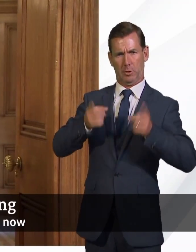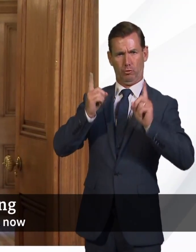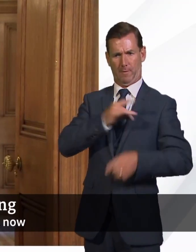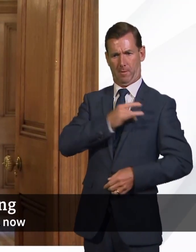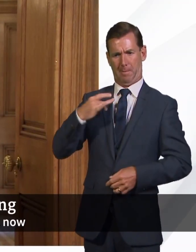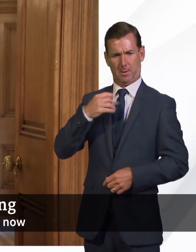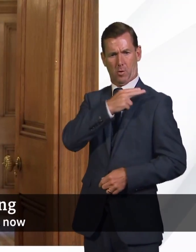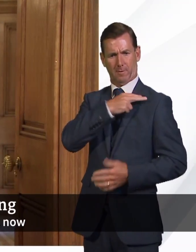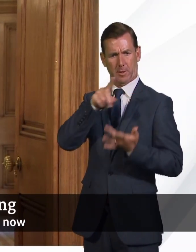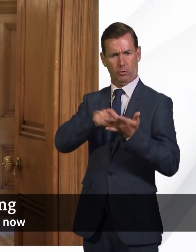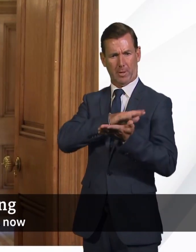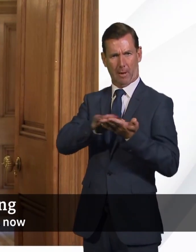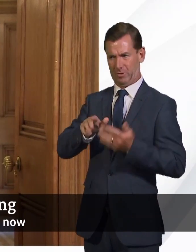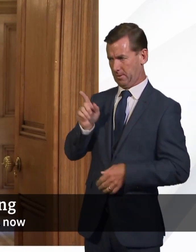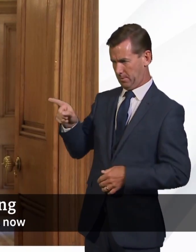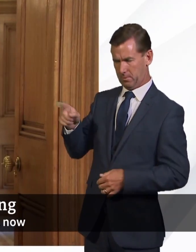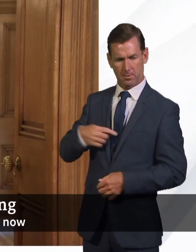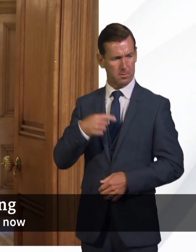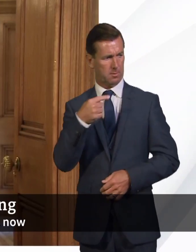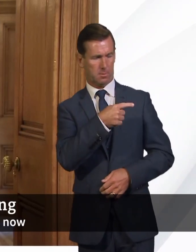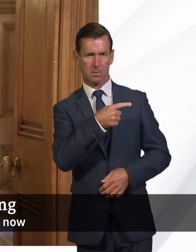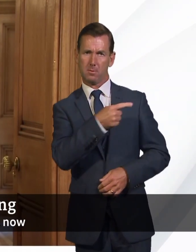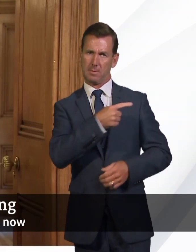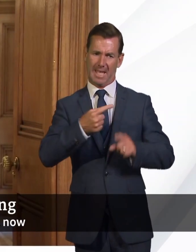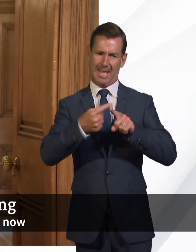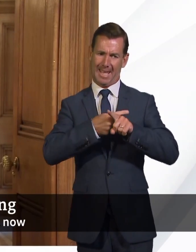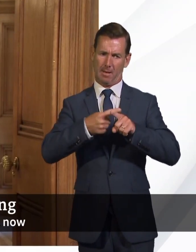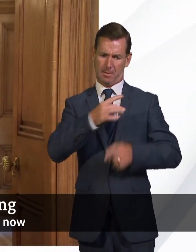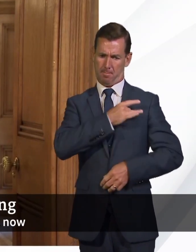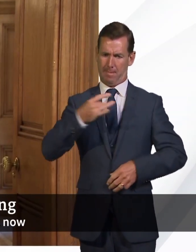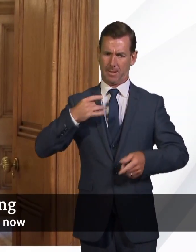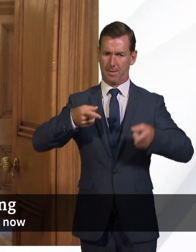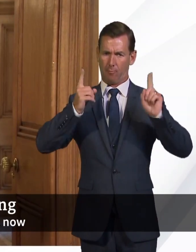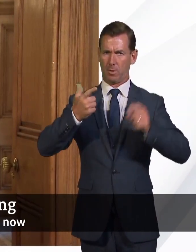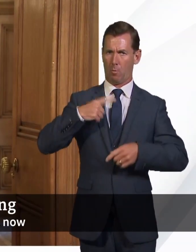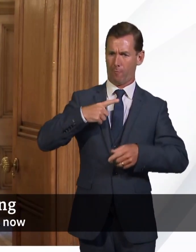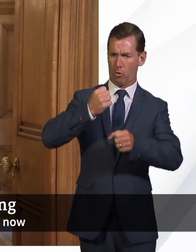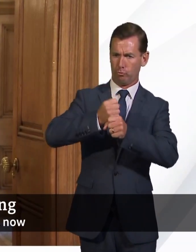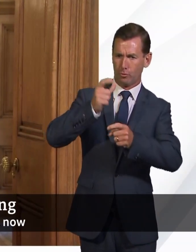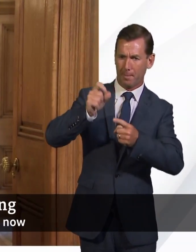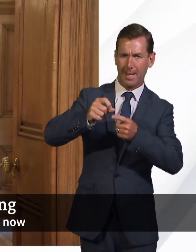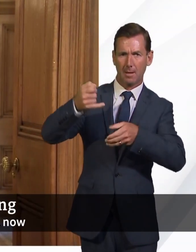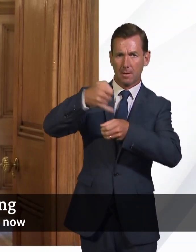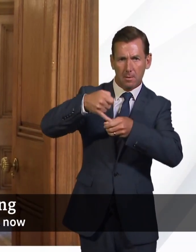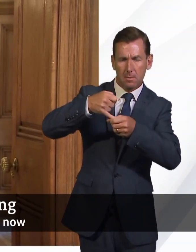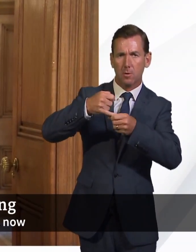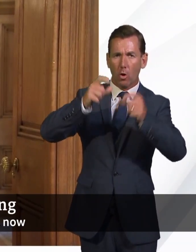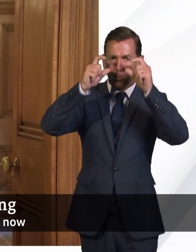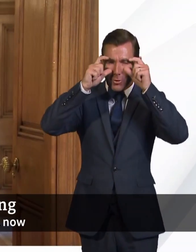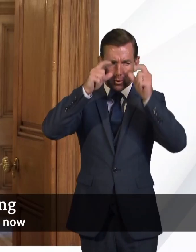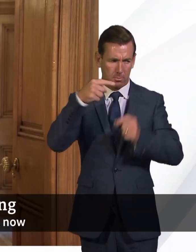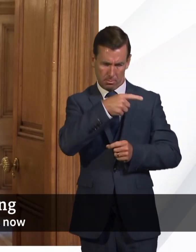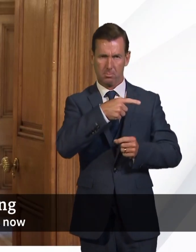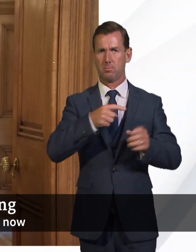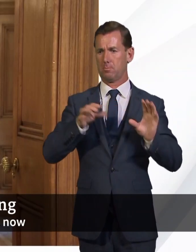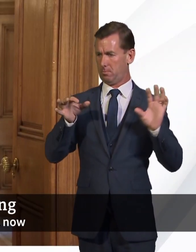Harries, and by NHS England's Medical Director for Primary Care, Dr Nikki Kanani. First, I want to take this chance to update